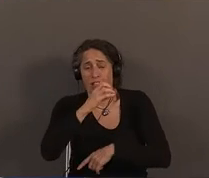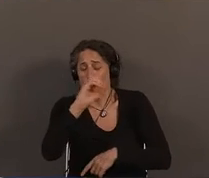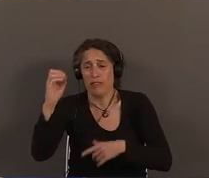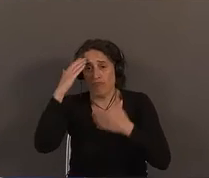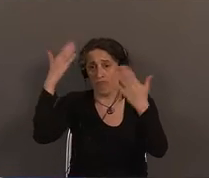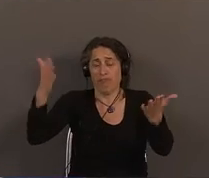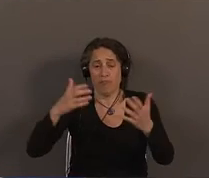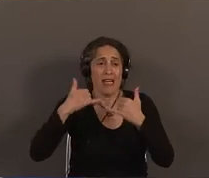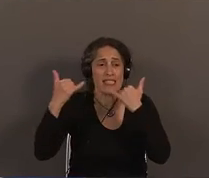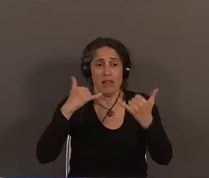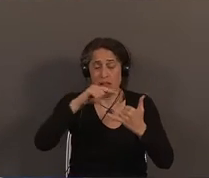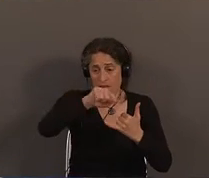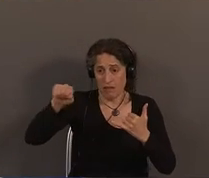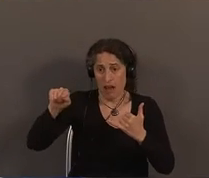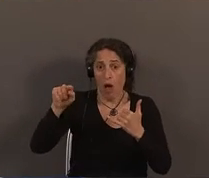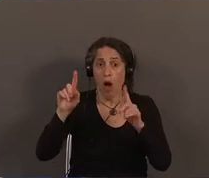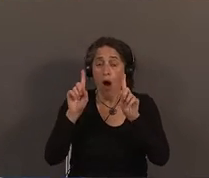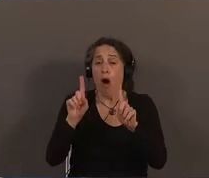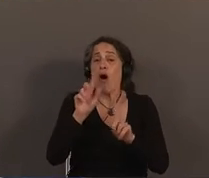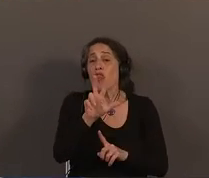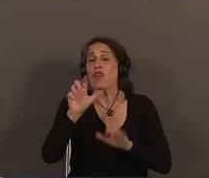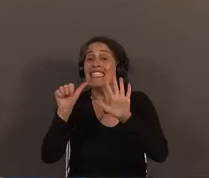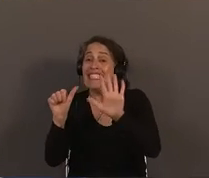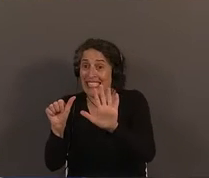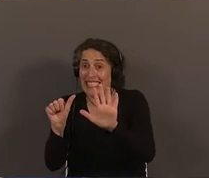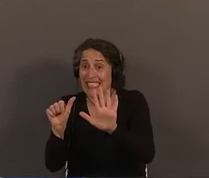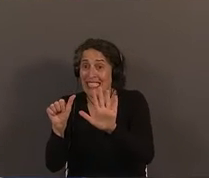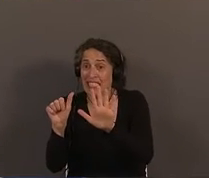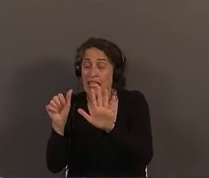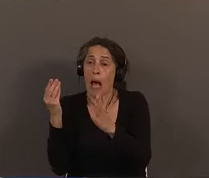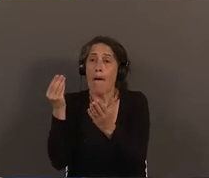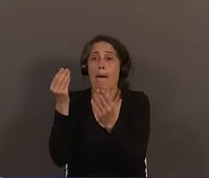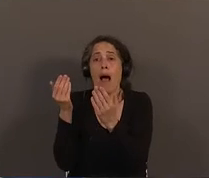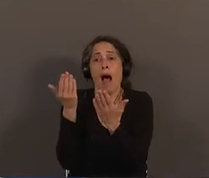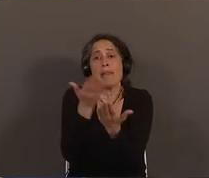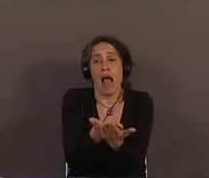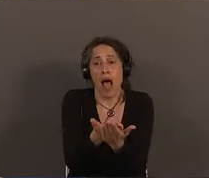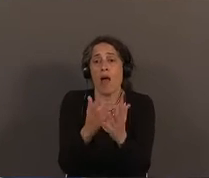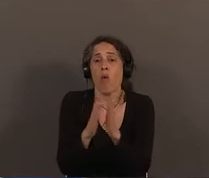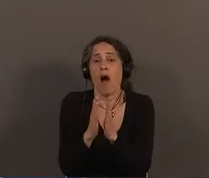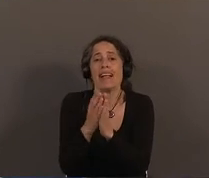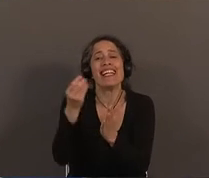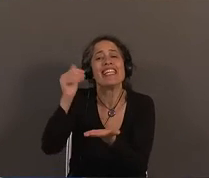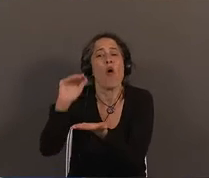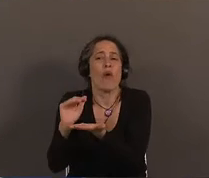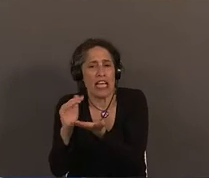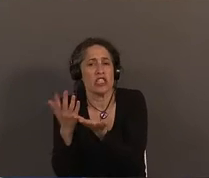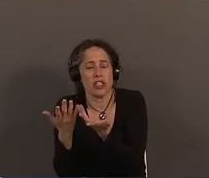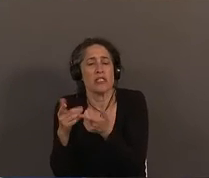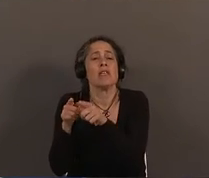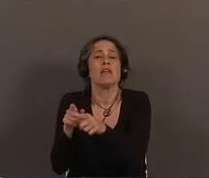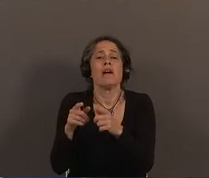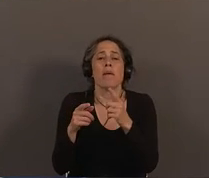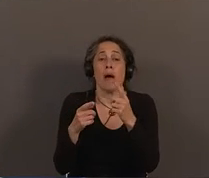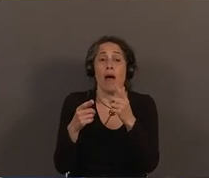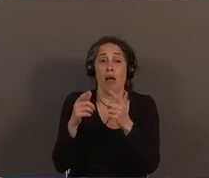number, only 36 operators in Europe applied for a derogation, and only 24 were given a derogation.